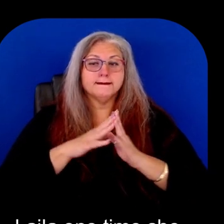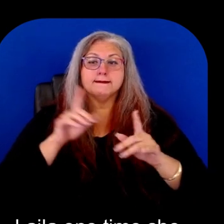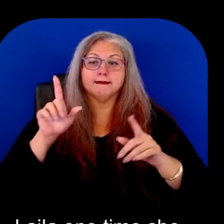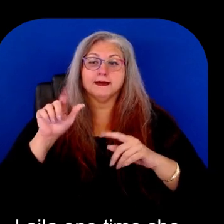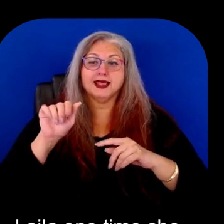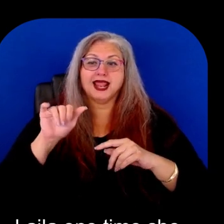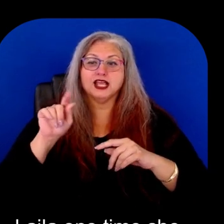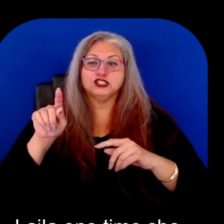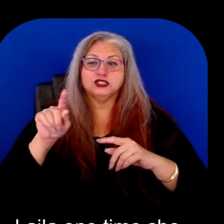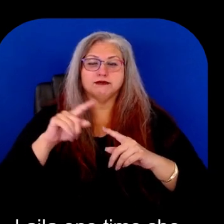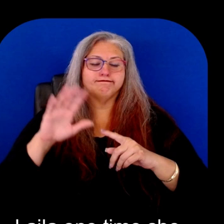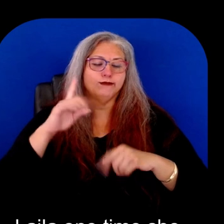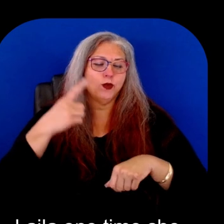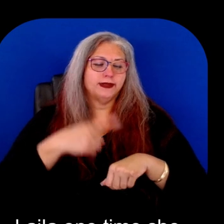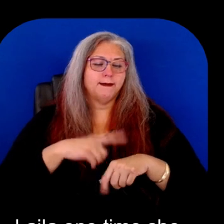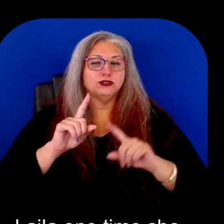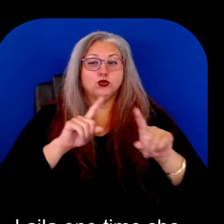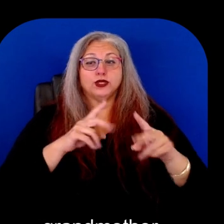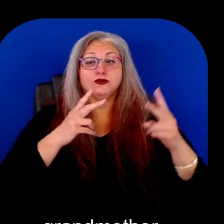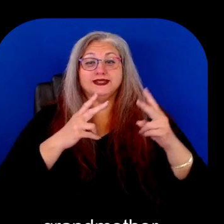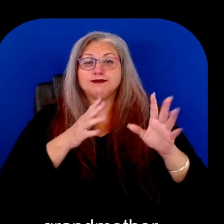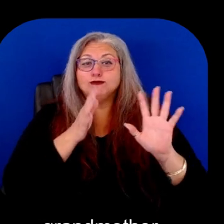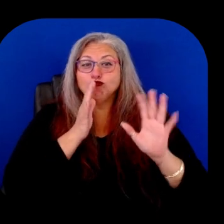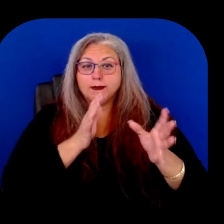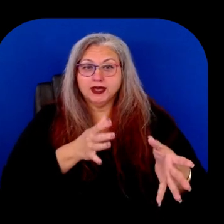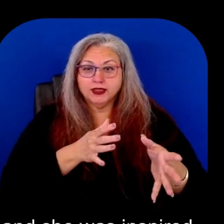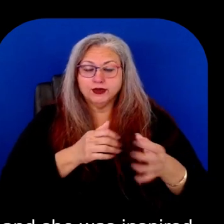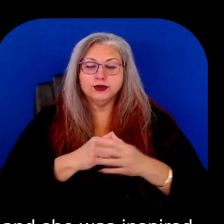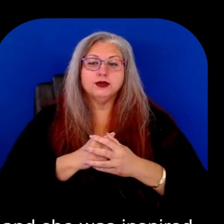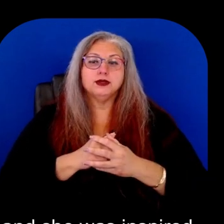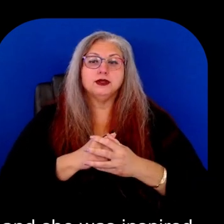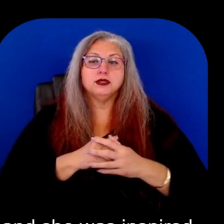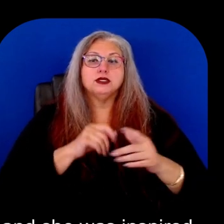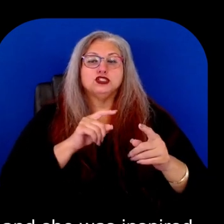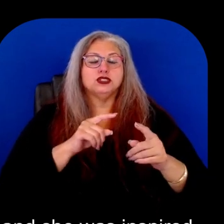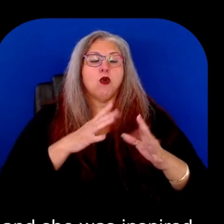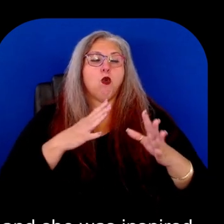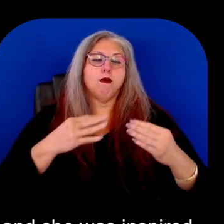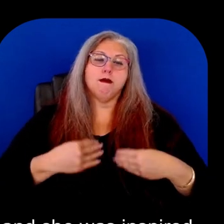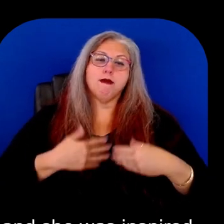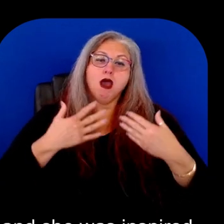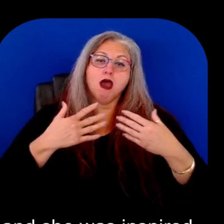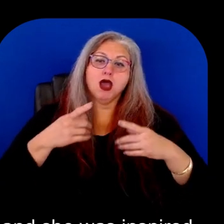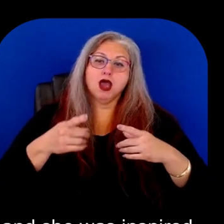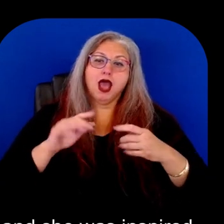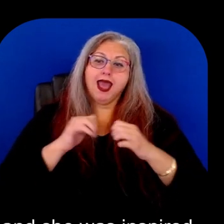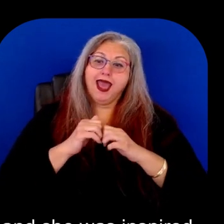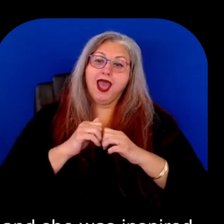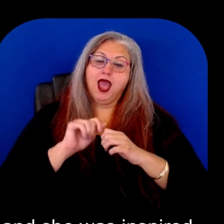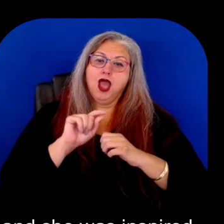Leila, one time she went to visit her grandmother, and she was inspired from the